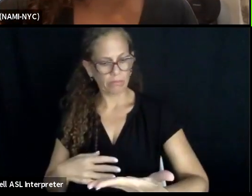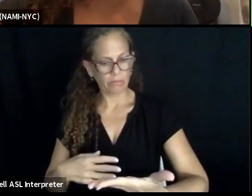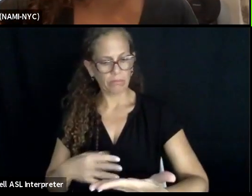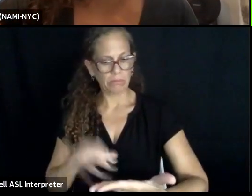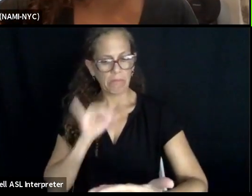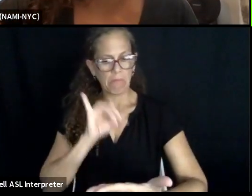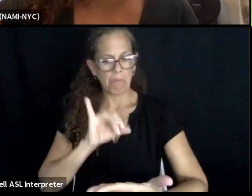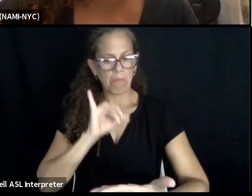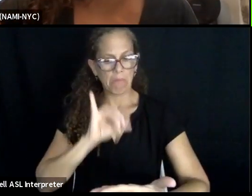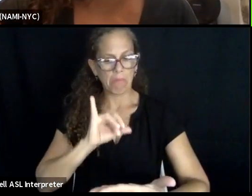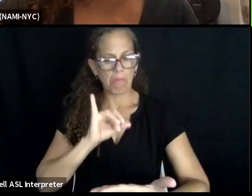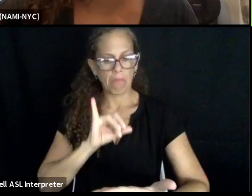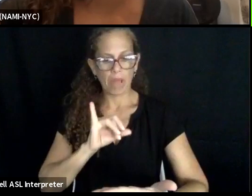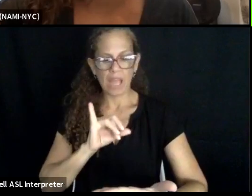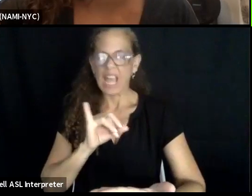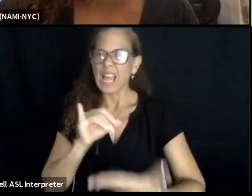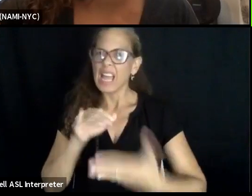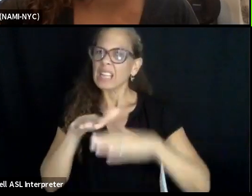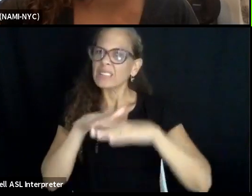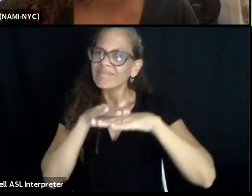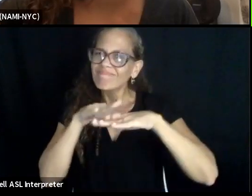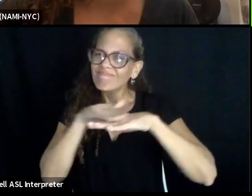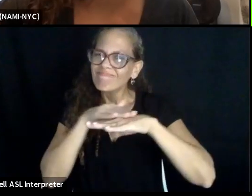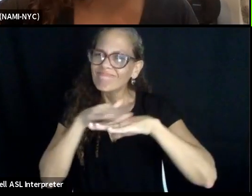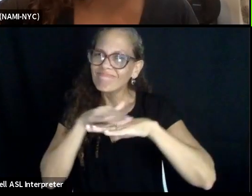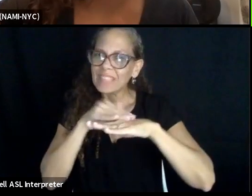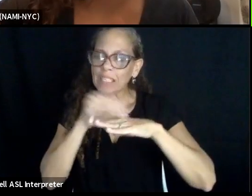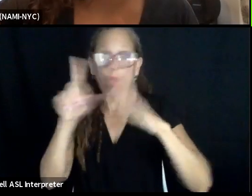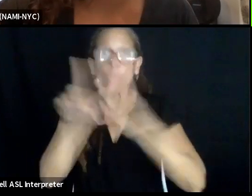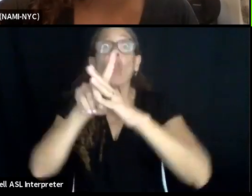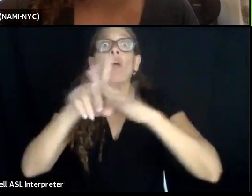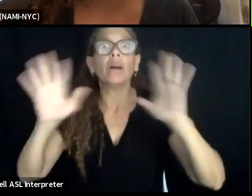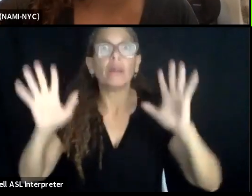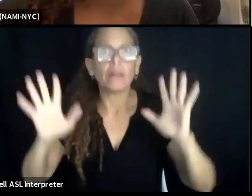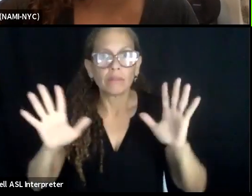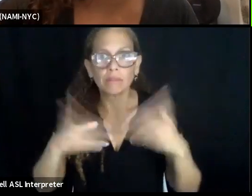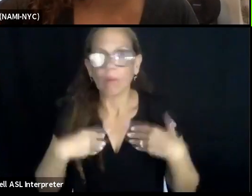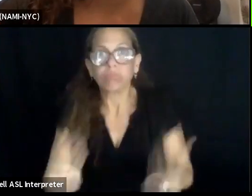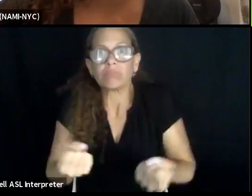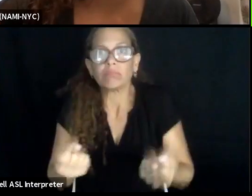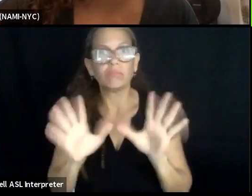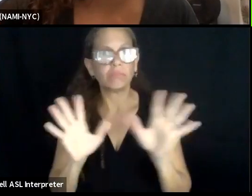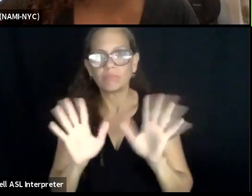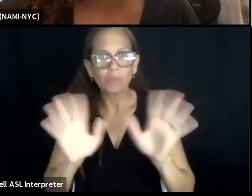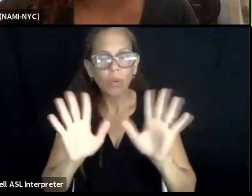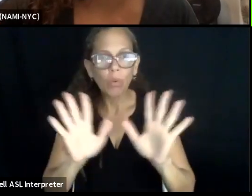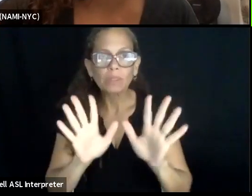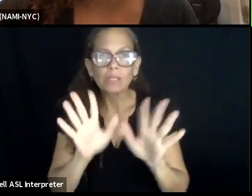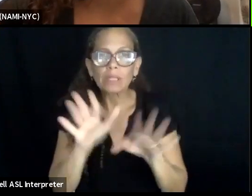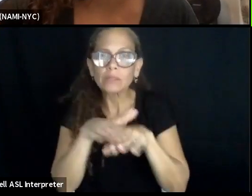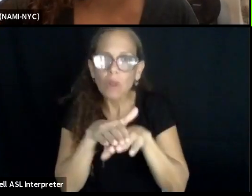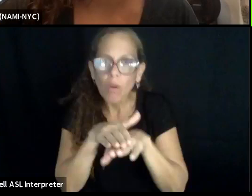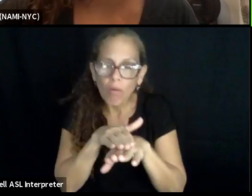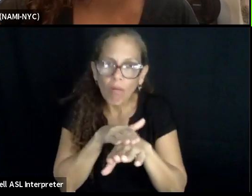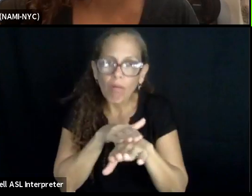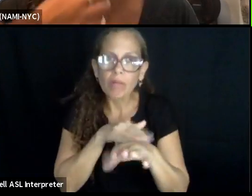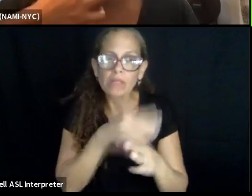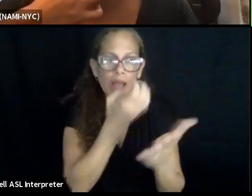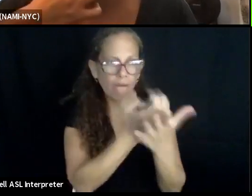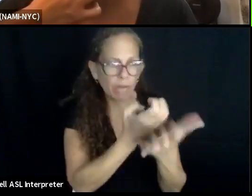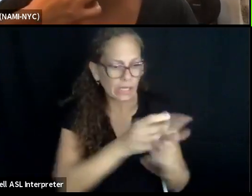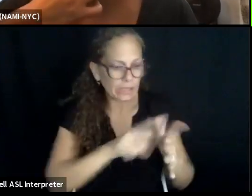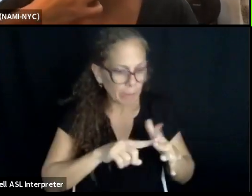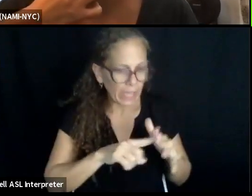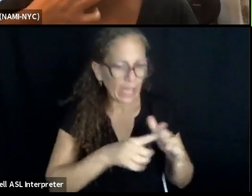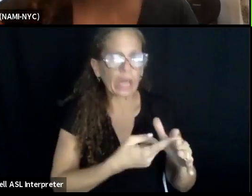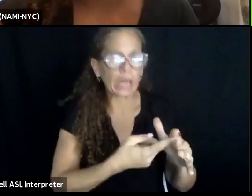subtle in the beginning, it doesn't just like give you recovery right away. So having that evidence in the beginning, I think is